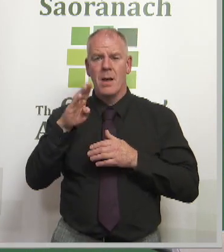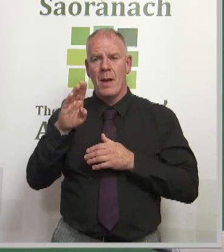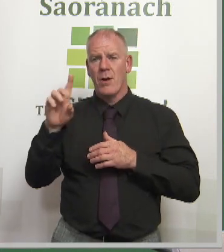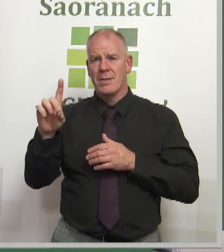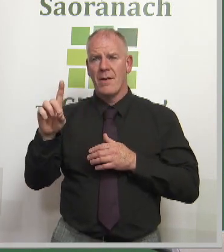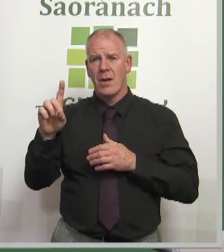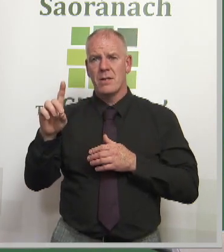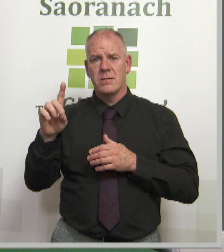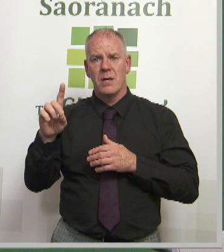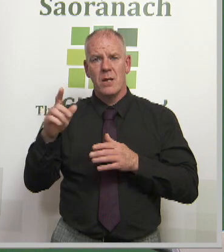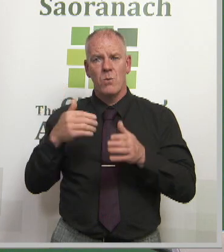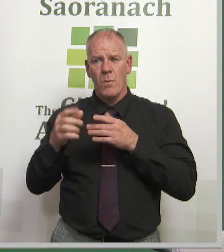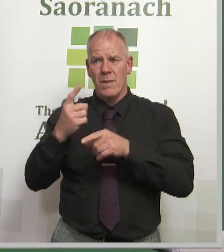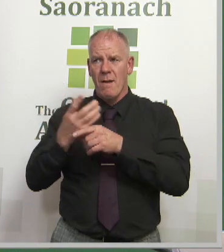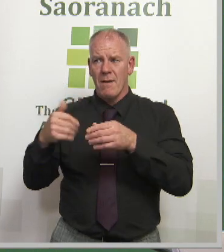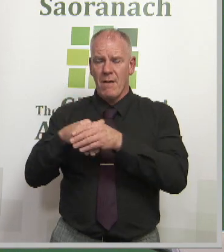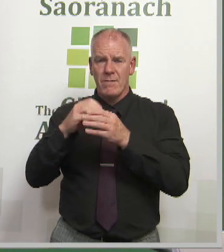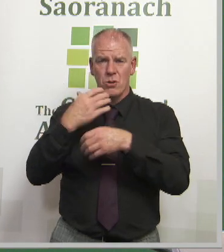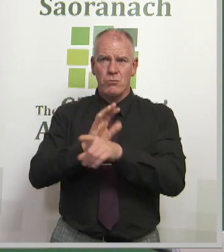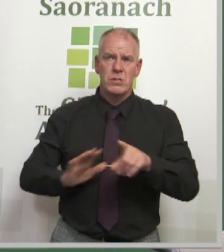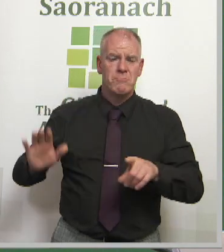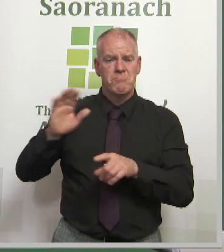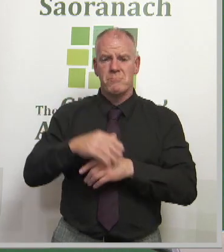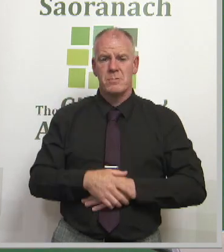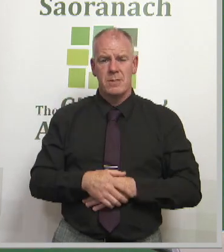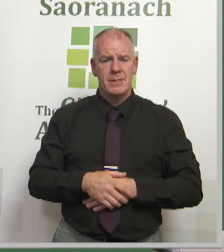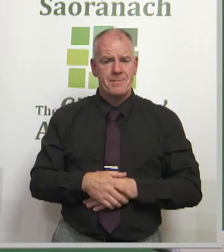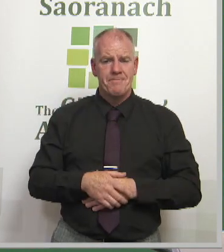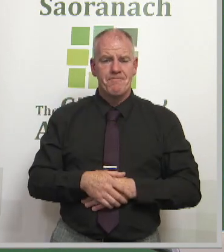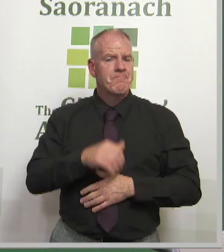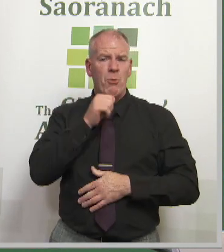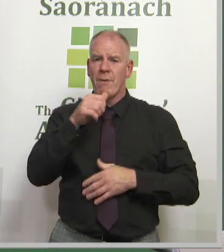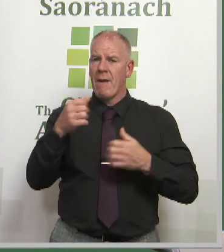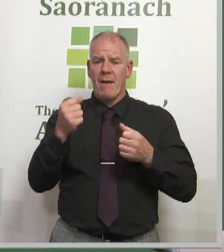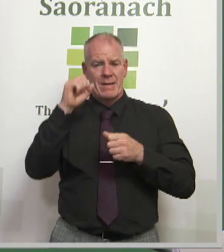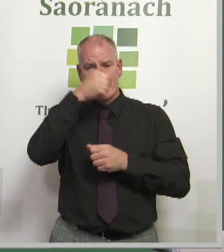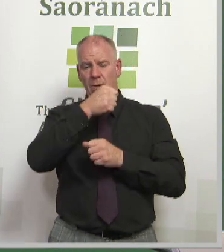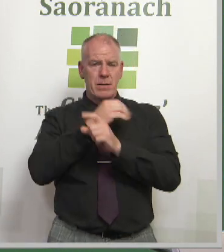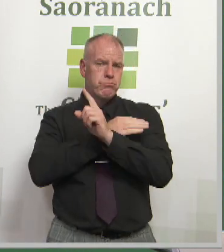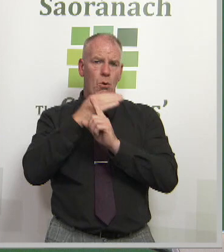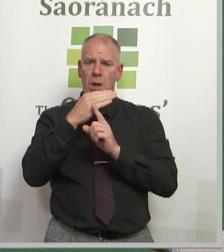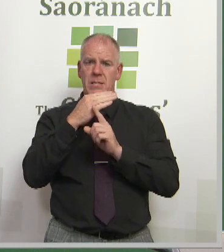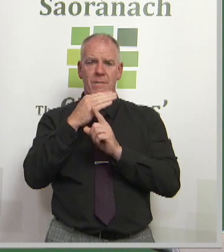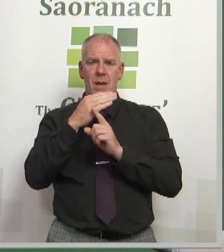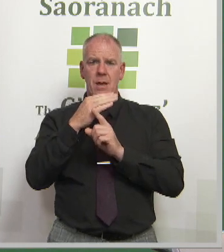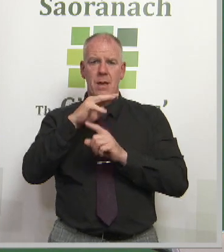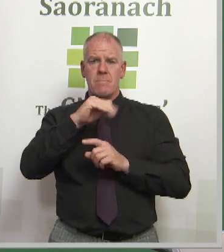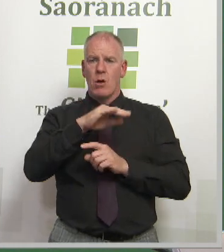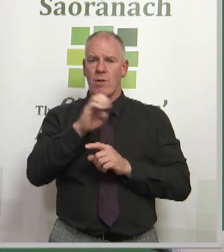biodiversity assets that it has in the country. It doesn't have any serious progress on marine protected